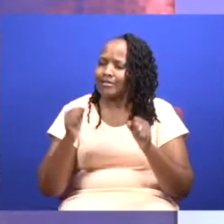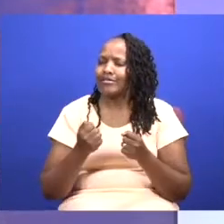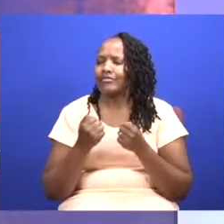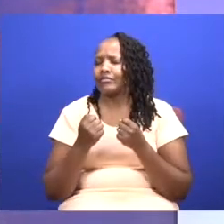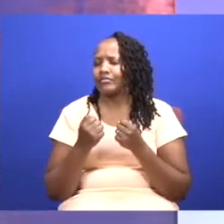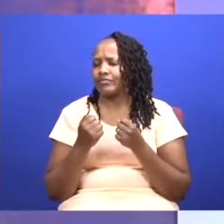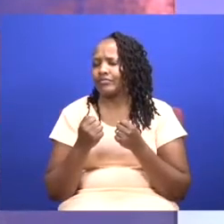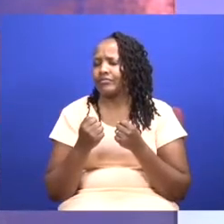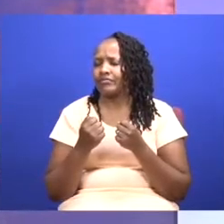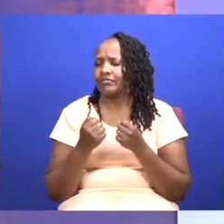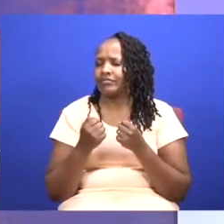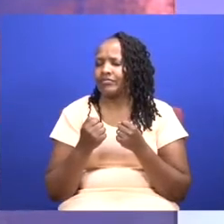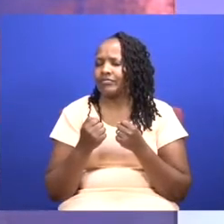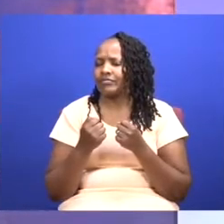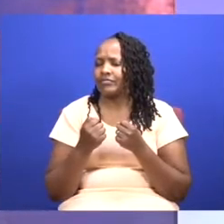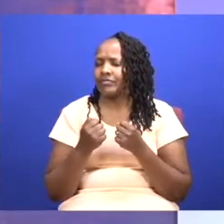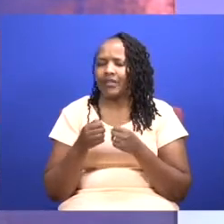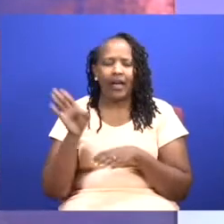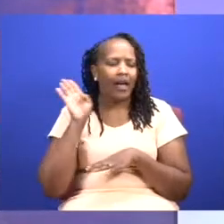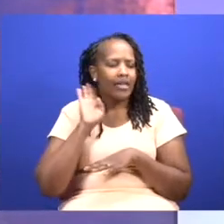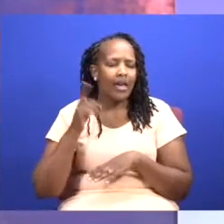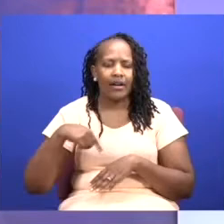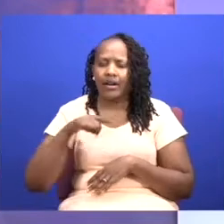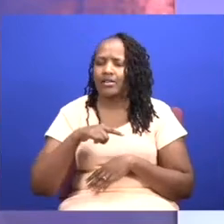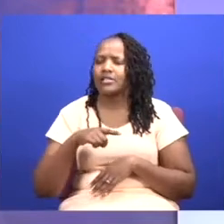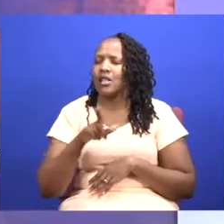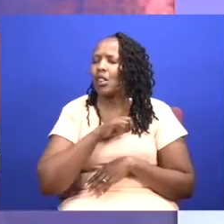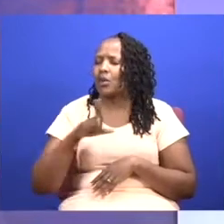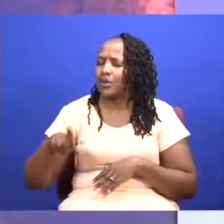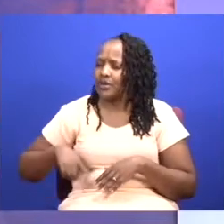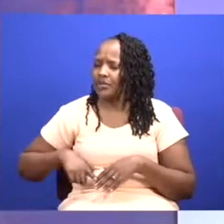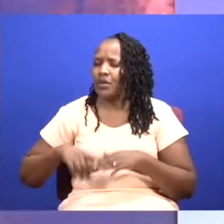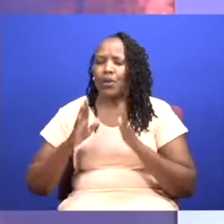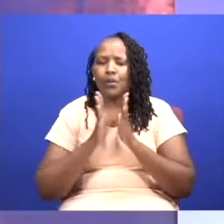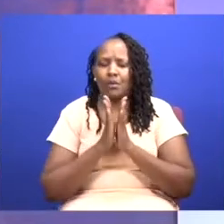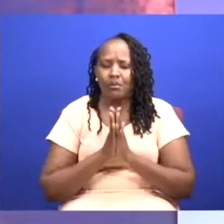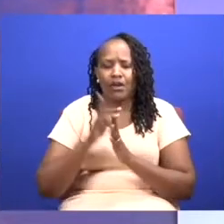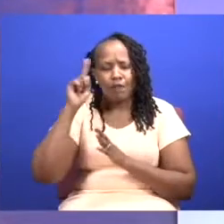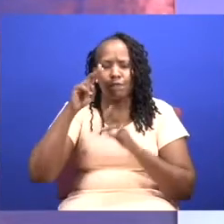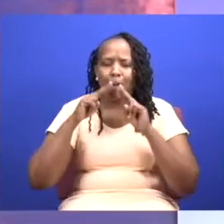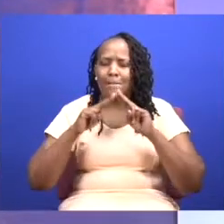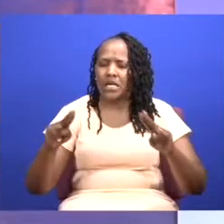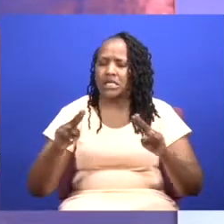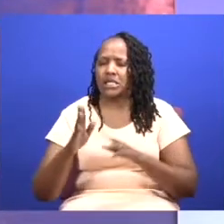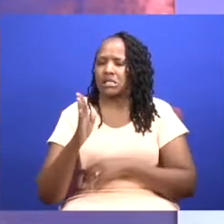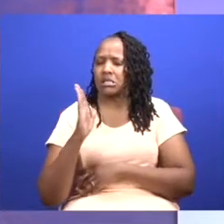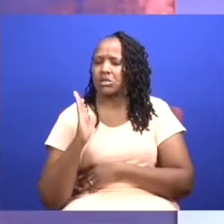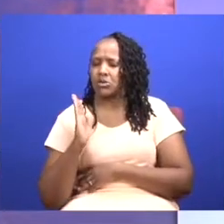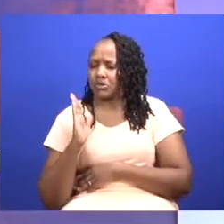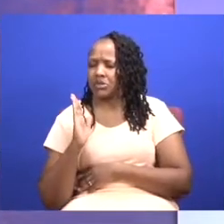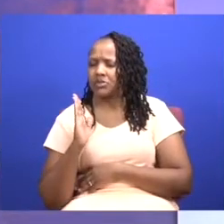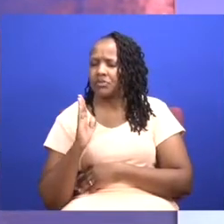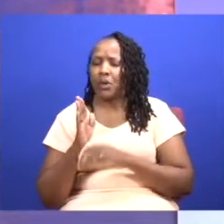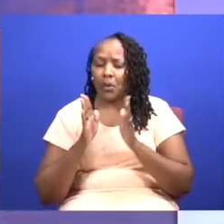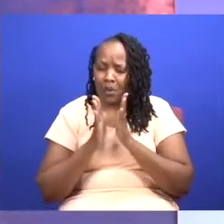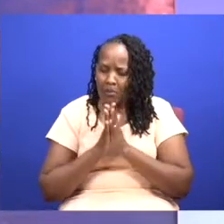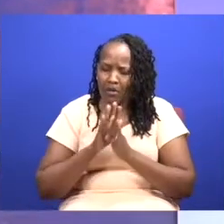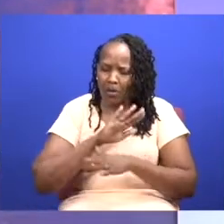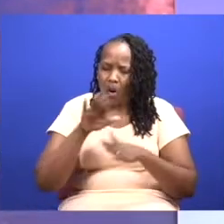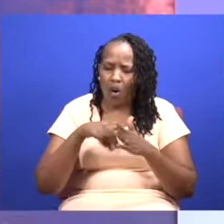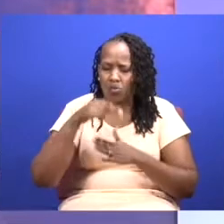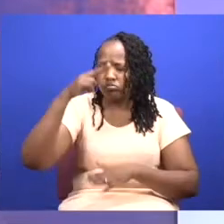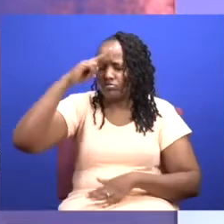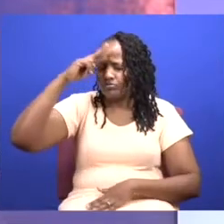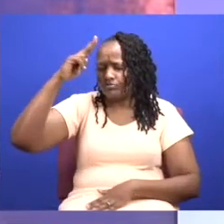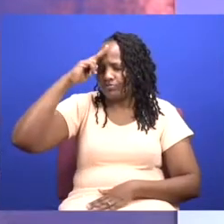Jesus Christ, whom to know is eternal life. Hear us, O God, and we pray, Lord God Almighty, for peace and security. We want to pray, Lord, for our uniform